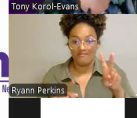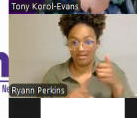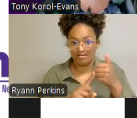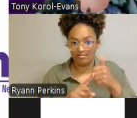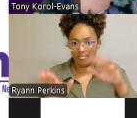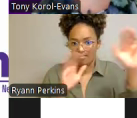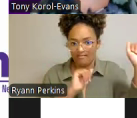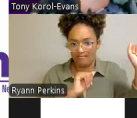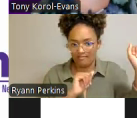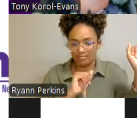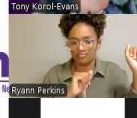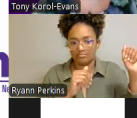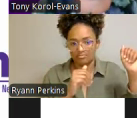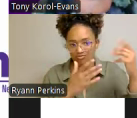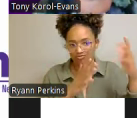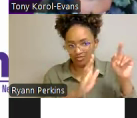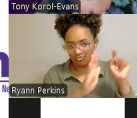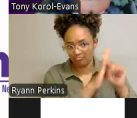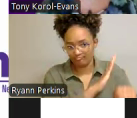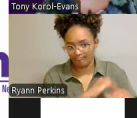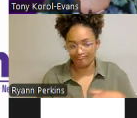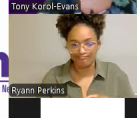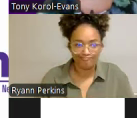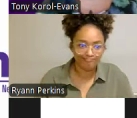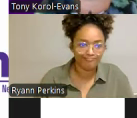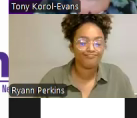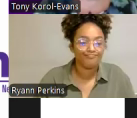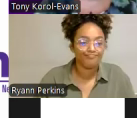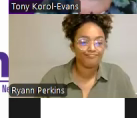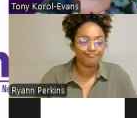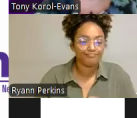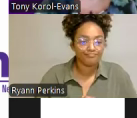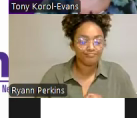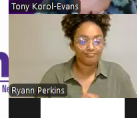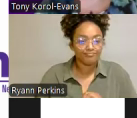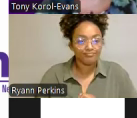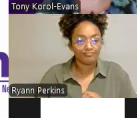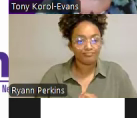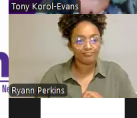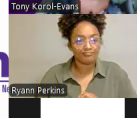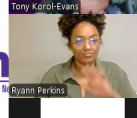Here are the key statistics, all in one place, that Whitney put together.